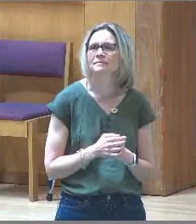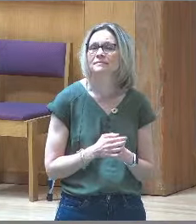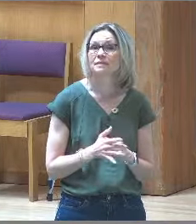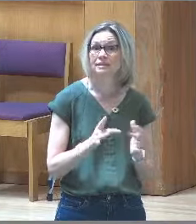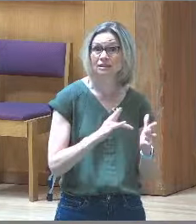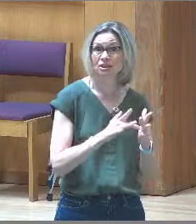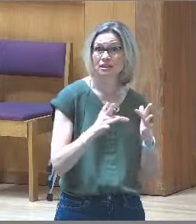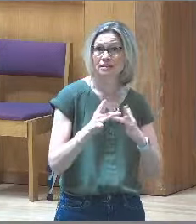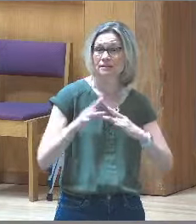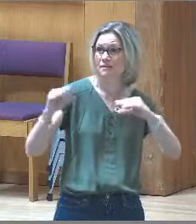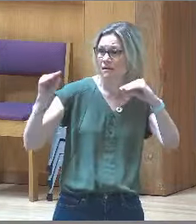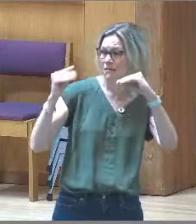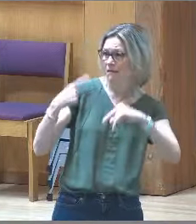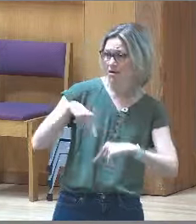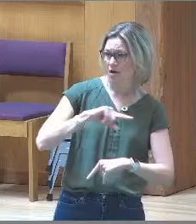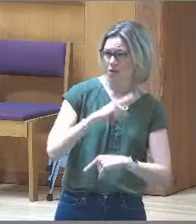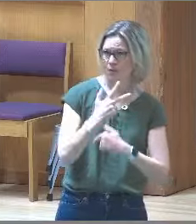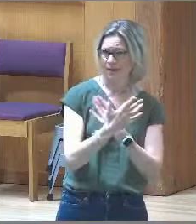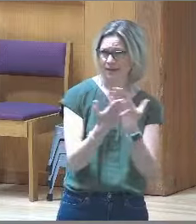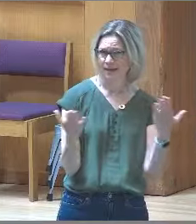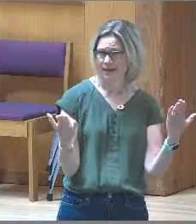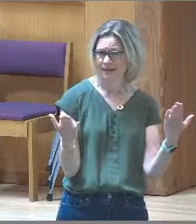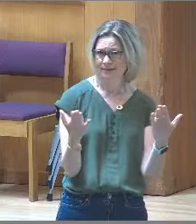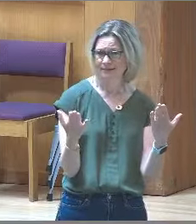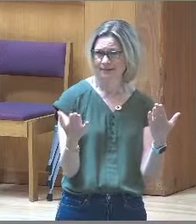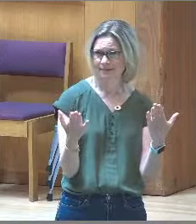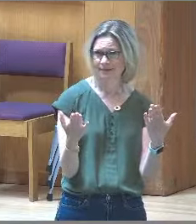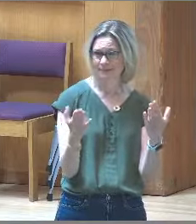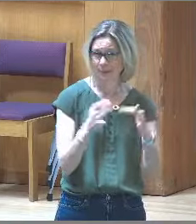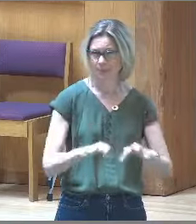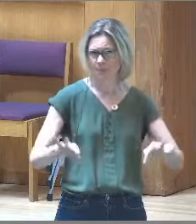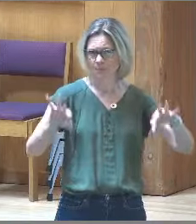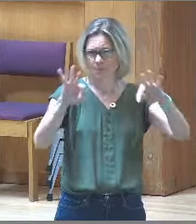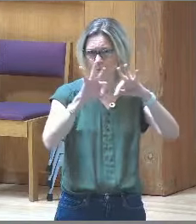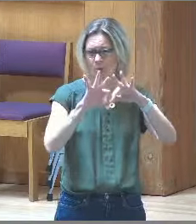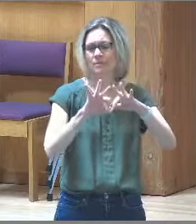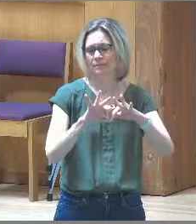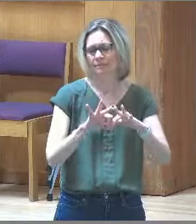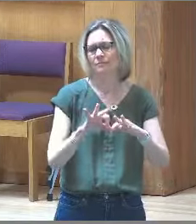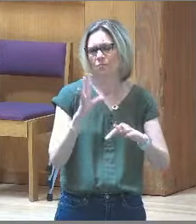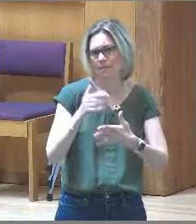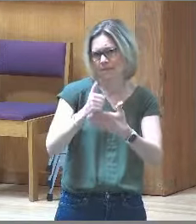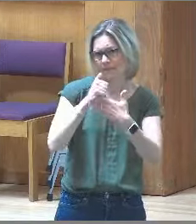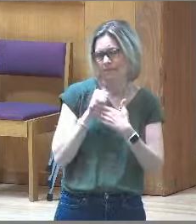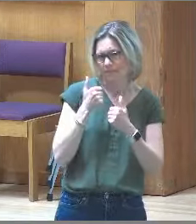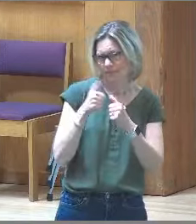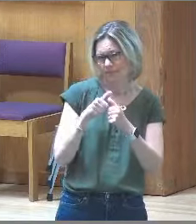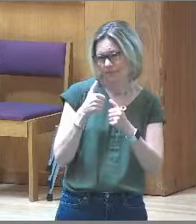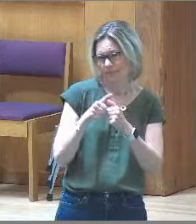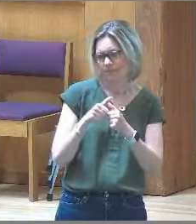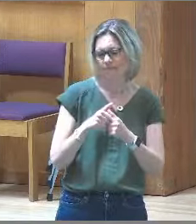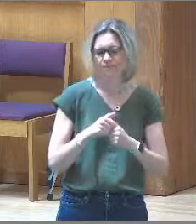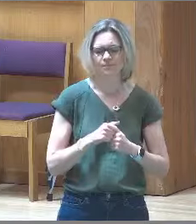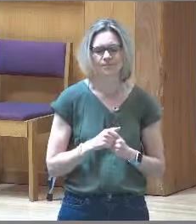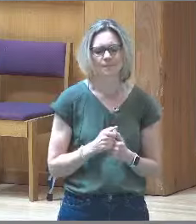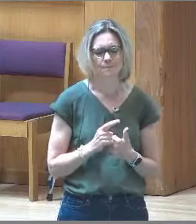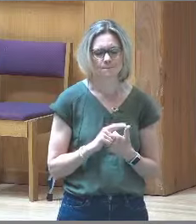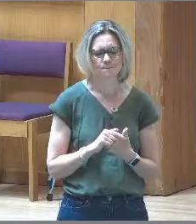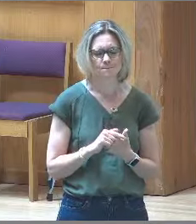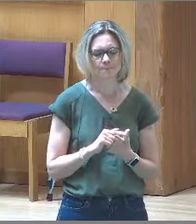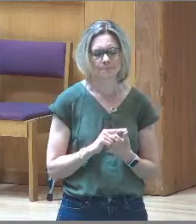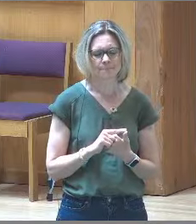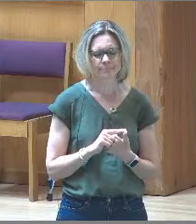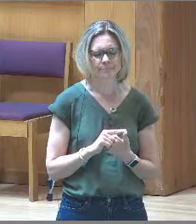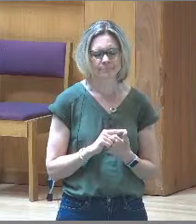Jesus tells us three things that are important. Are you ready for that? Because you are going to help me to remember this. The first thing is that Jesus says that when